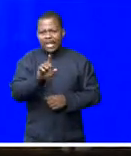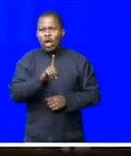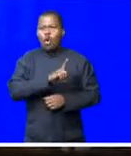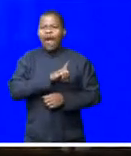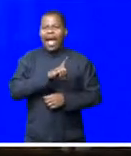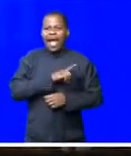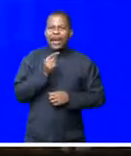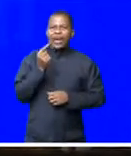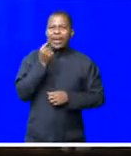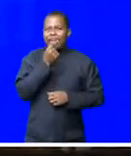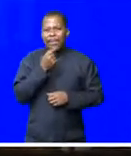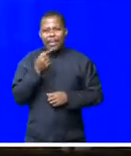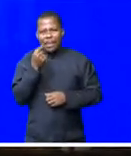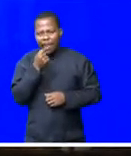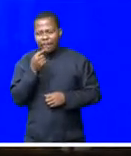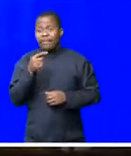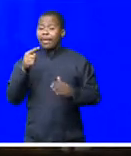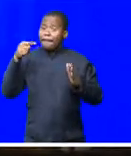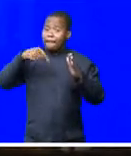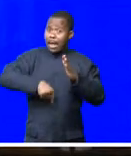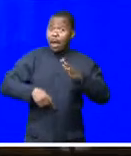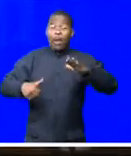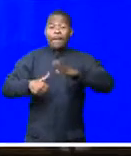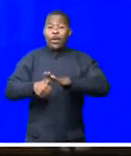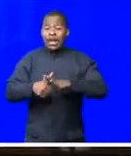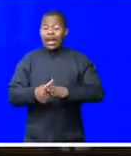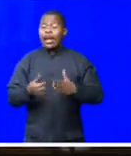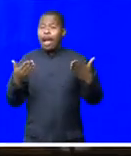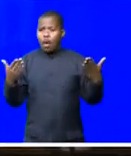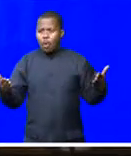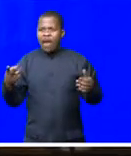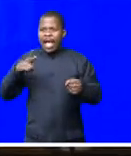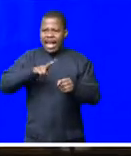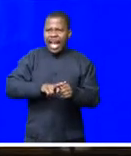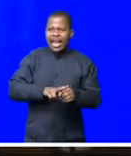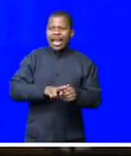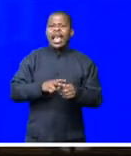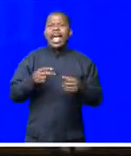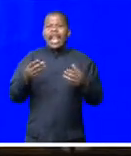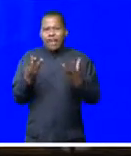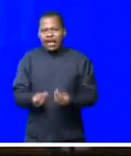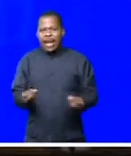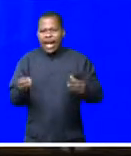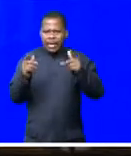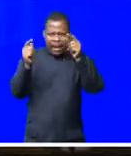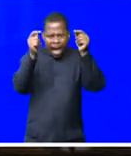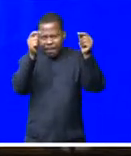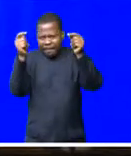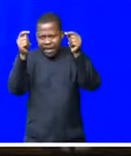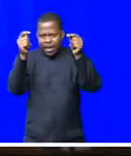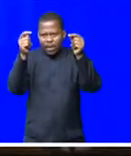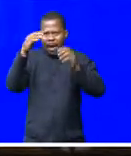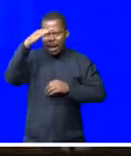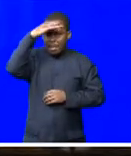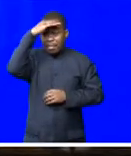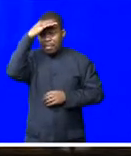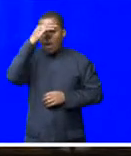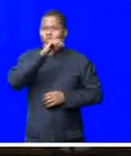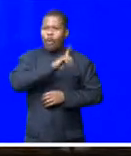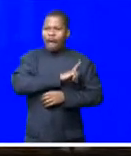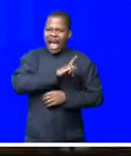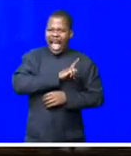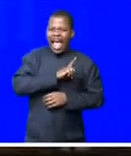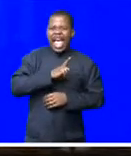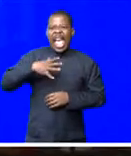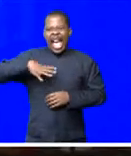Sikujabhise lobuthakathi ngoba lolo kwenda labantu bethu bese bayafihlwa sebahlala belusiwe is